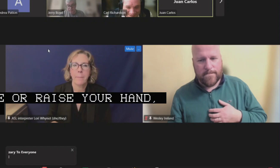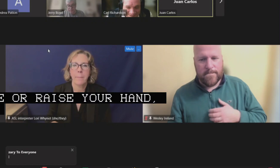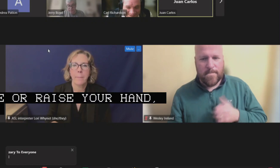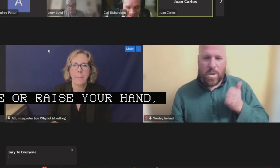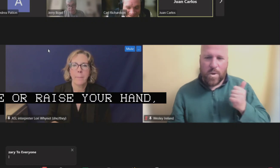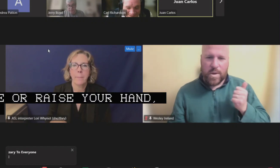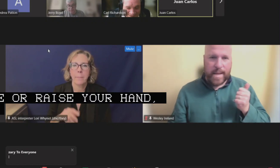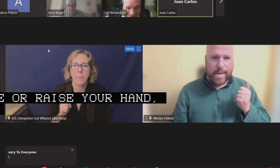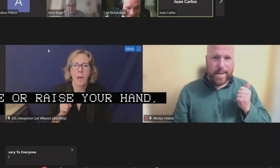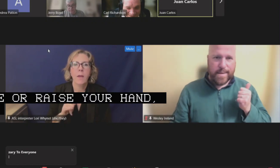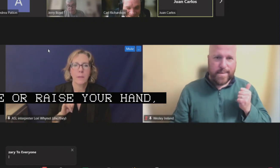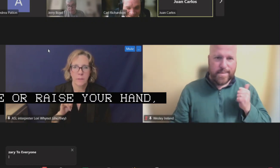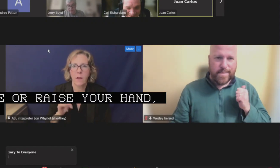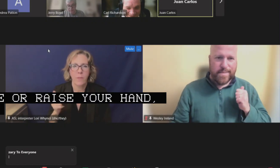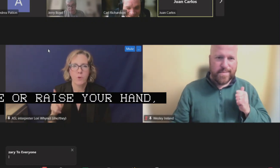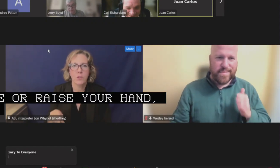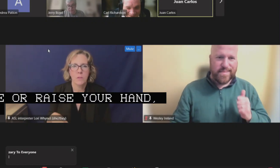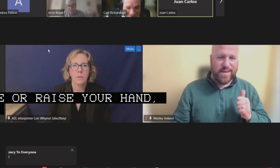Aye.